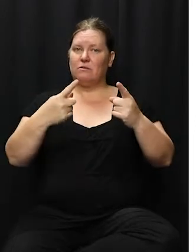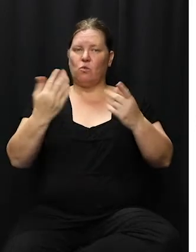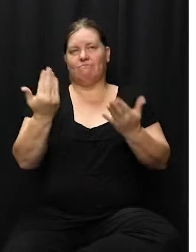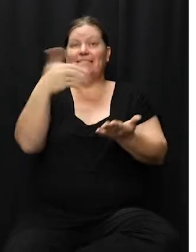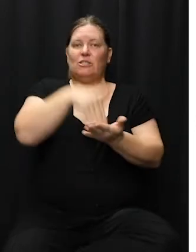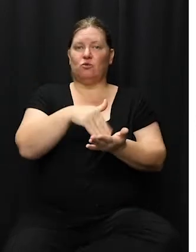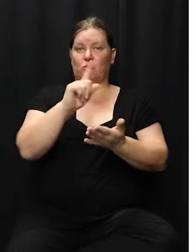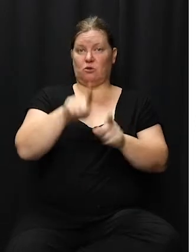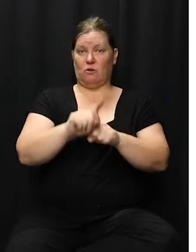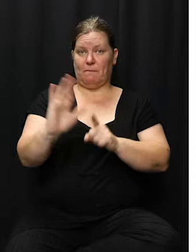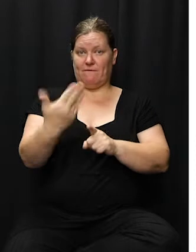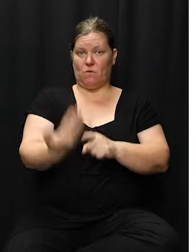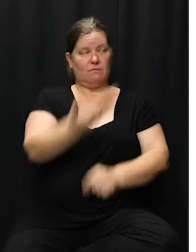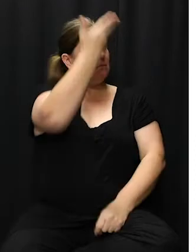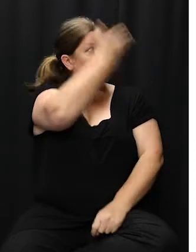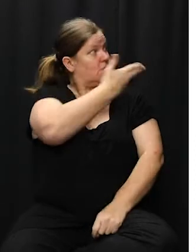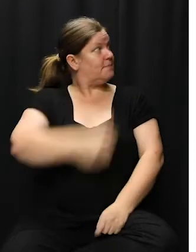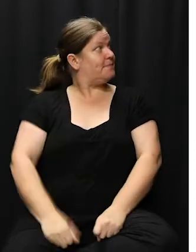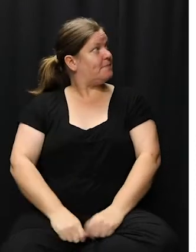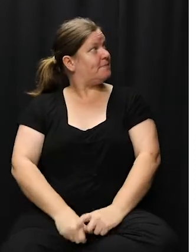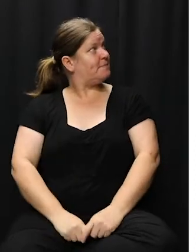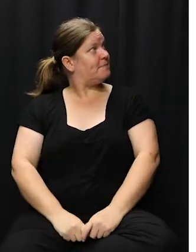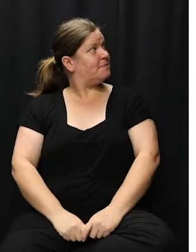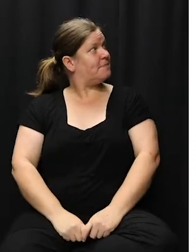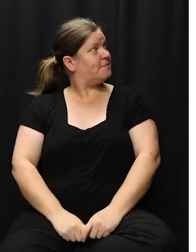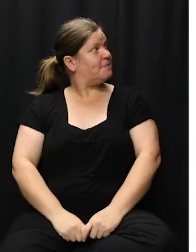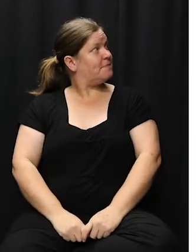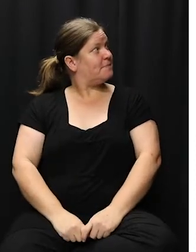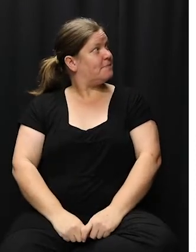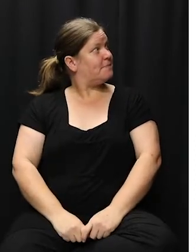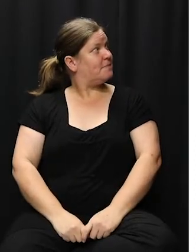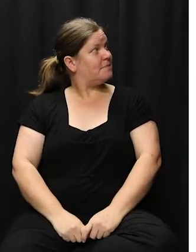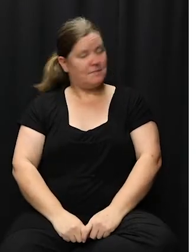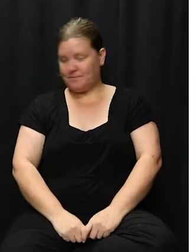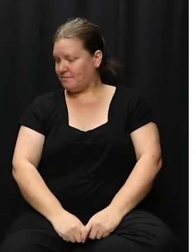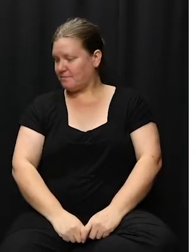before. So I thought I'd add those extras here. This is all of their responses.